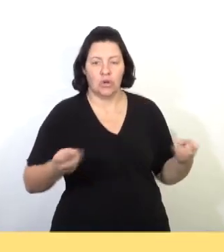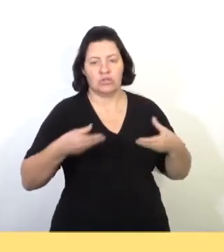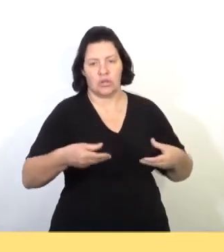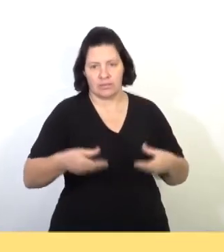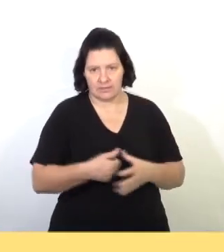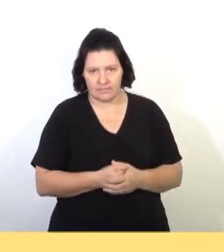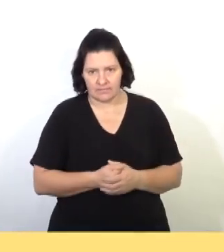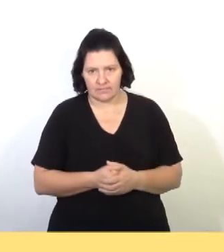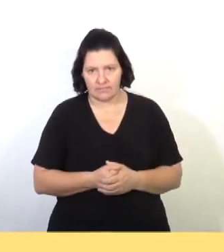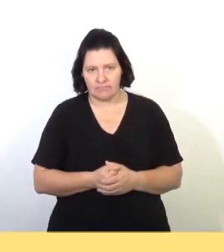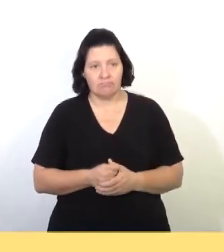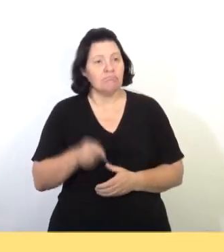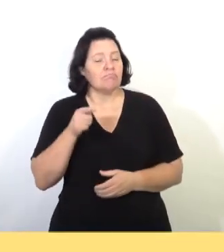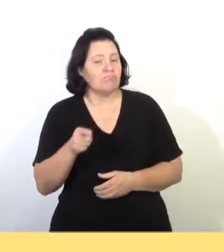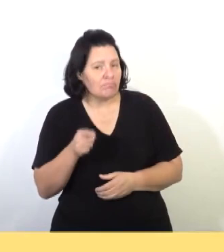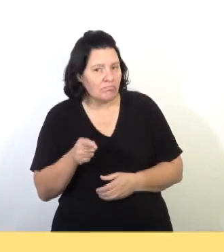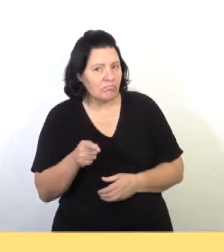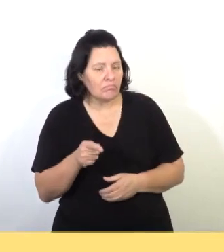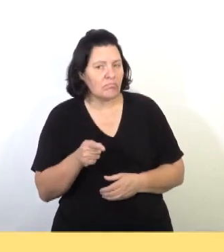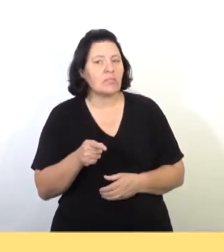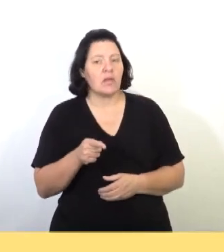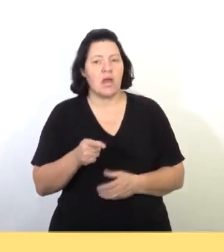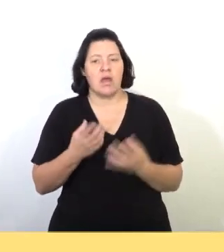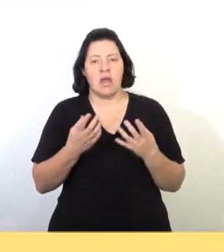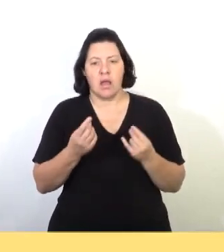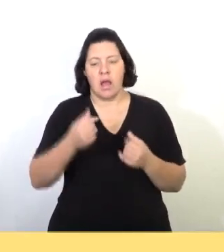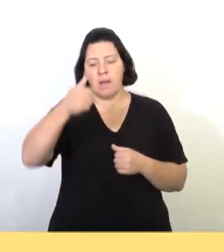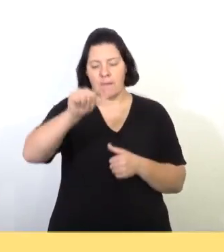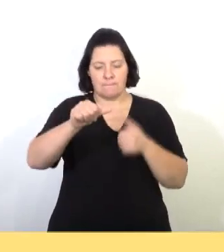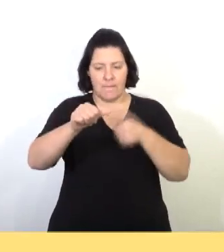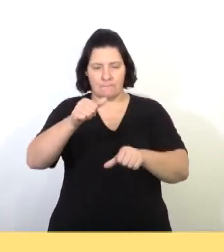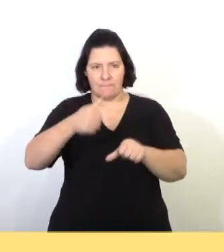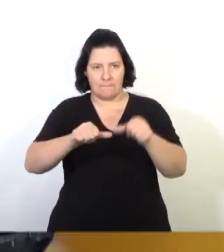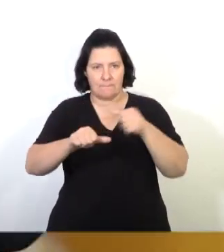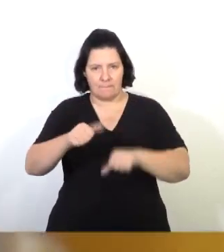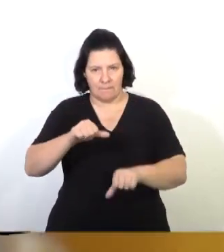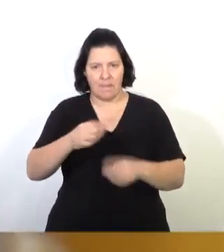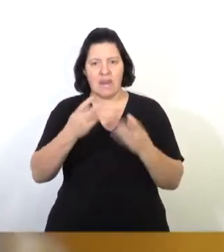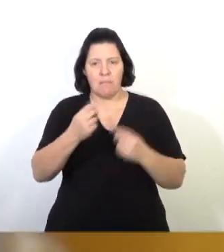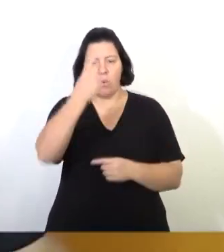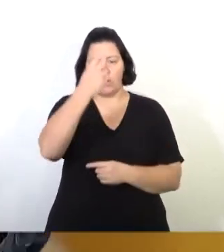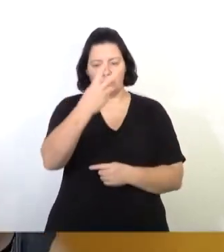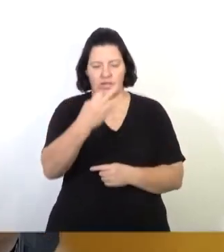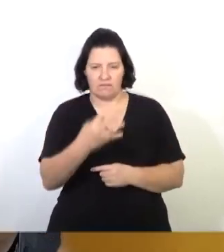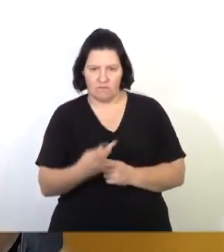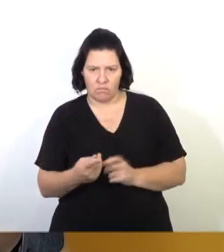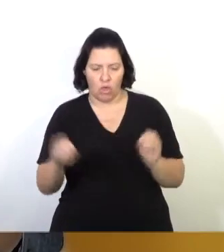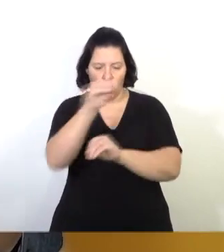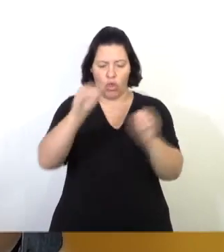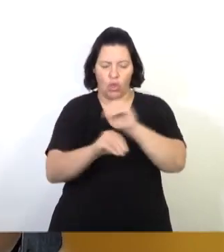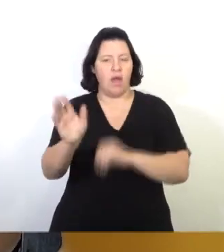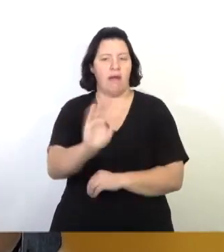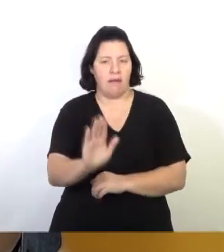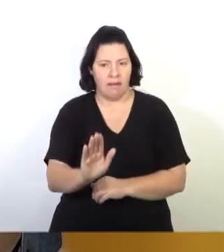source documents. These should be in numerical order, okay? So the numbers must be